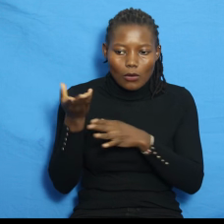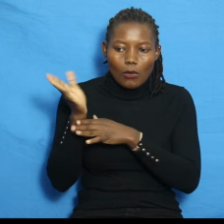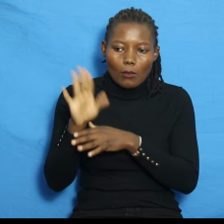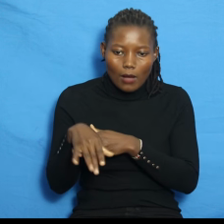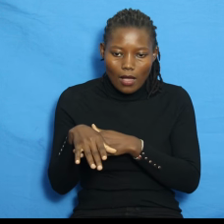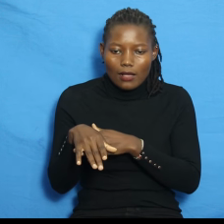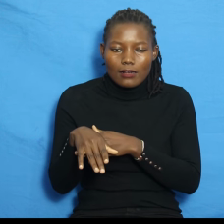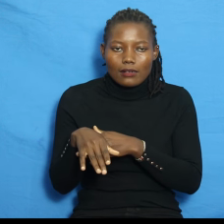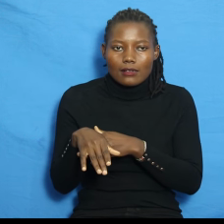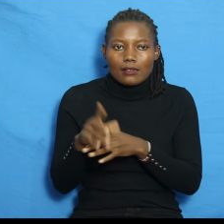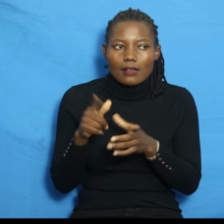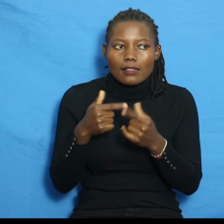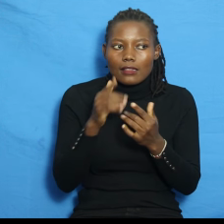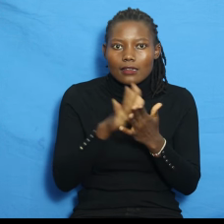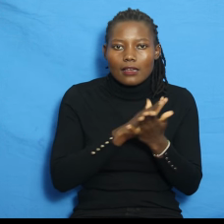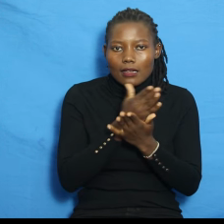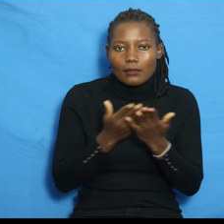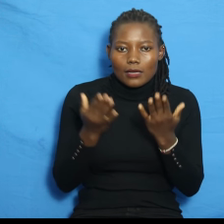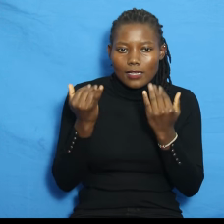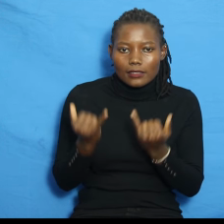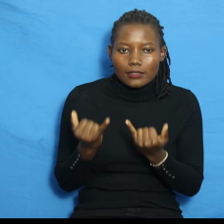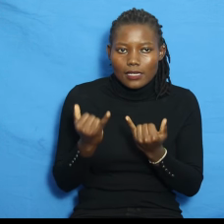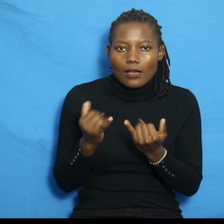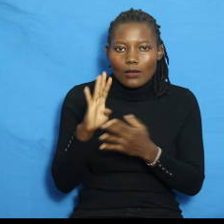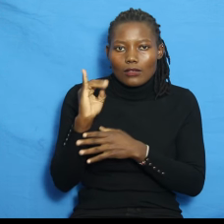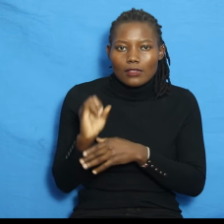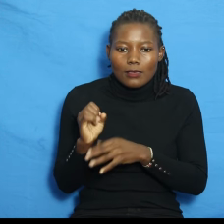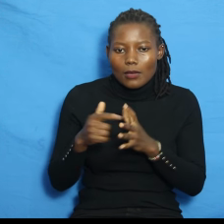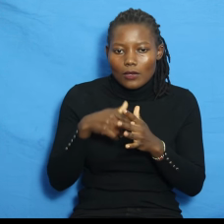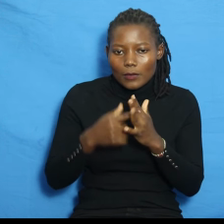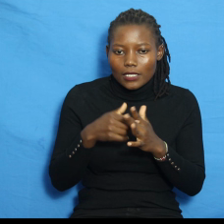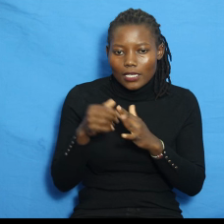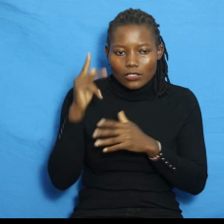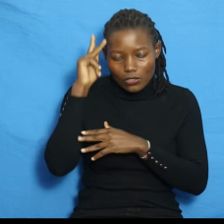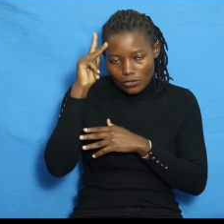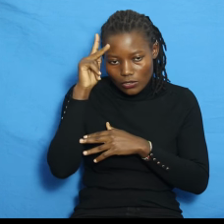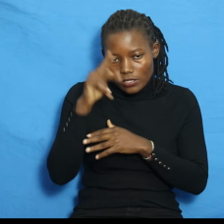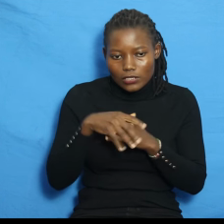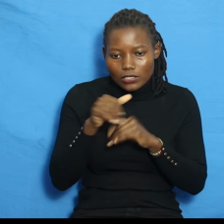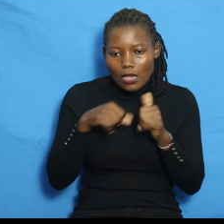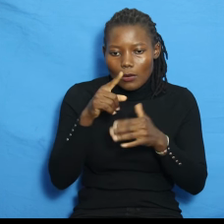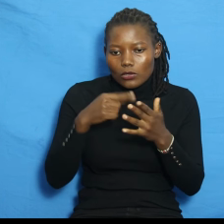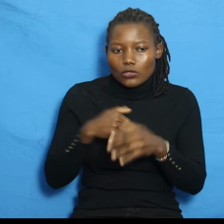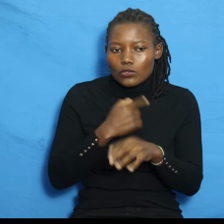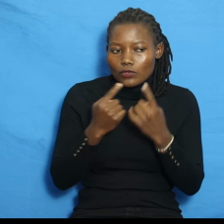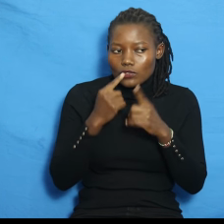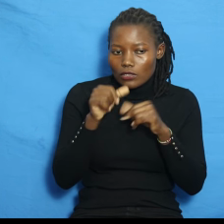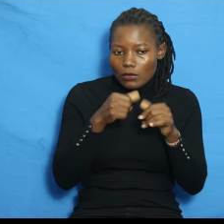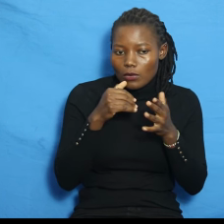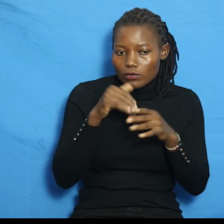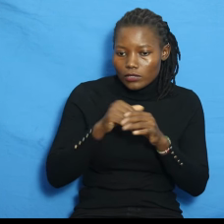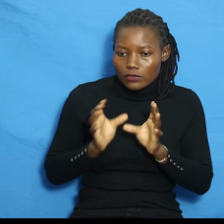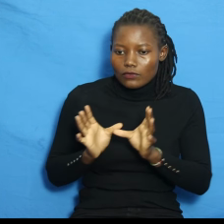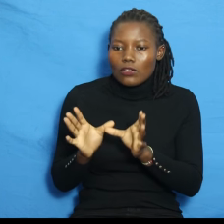board and apply now the biomechanical knowledge in terms of like what we have talked about in forces, the